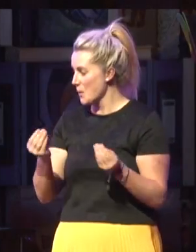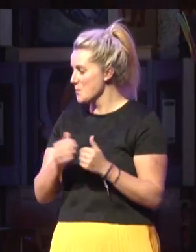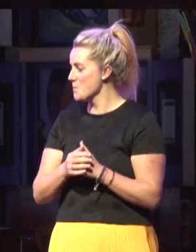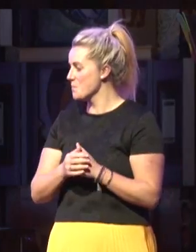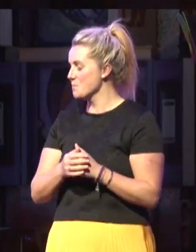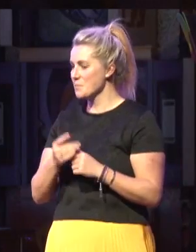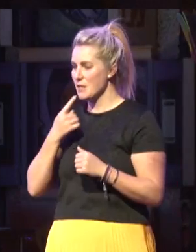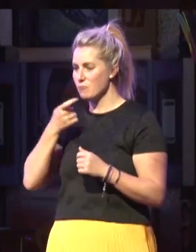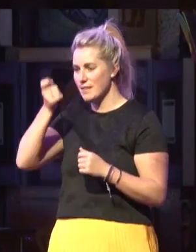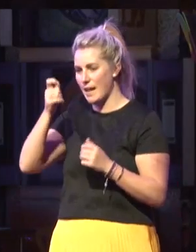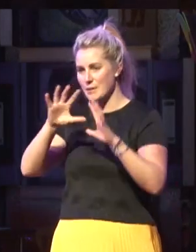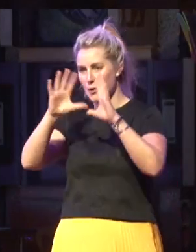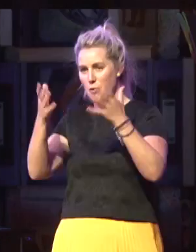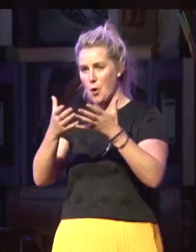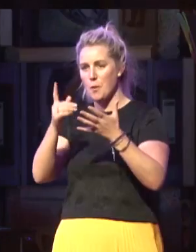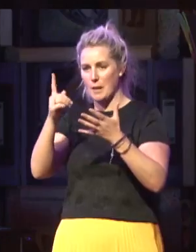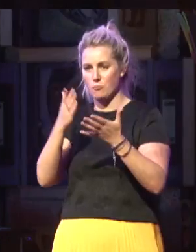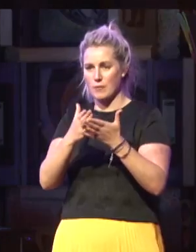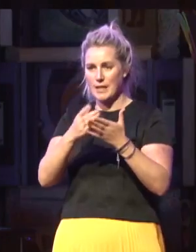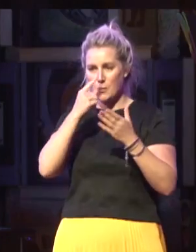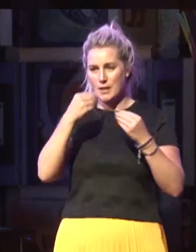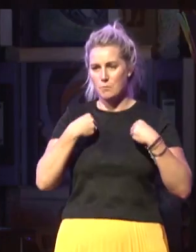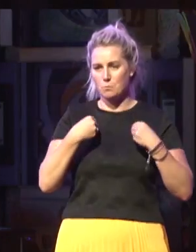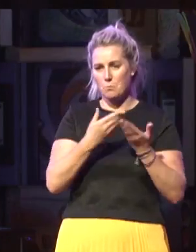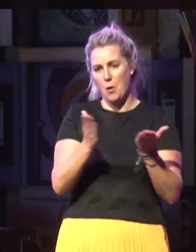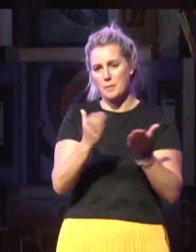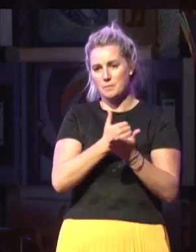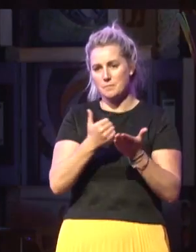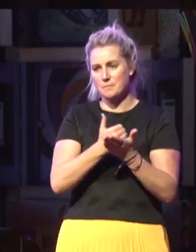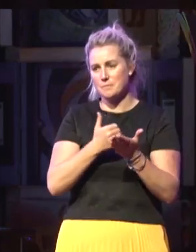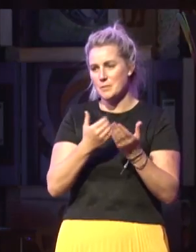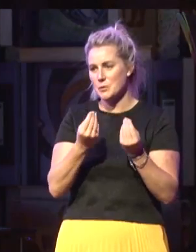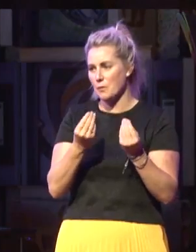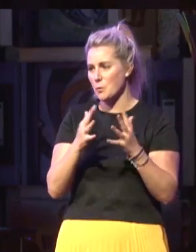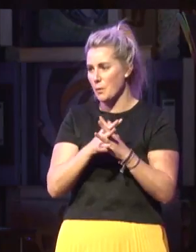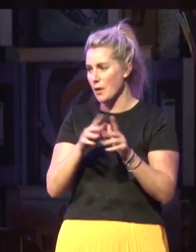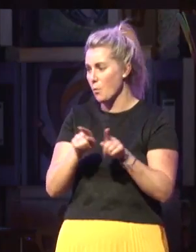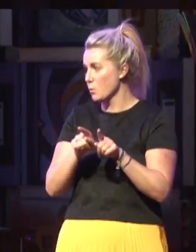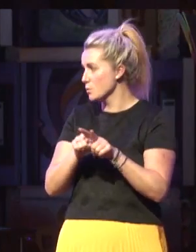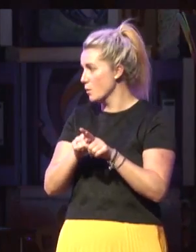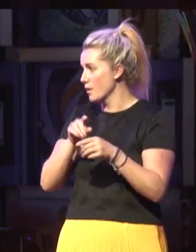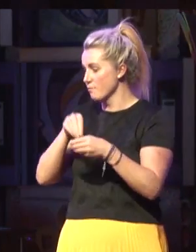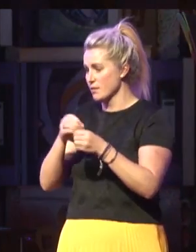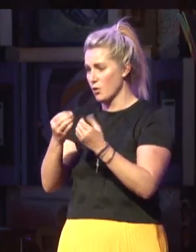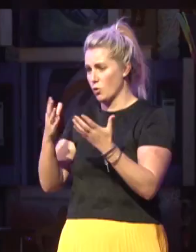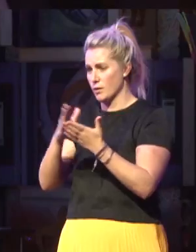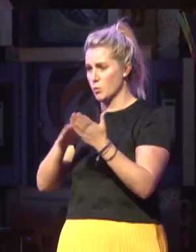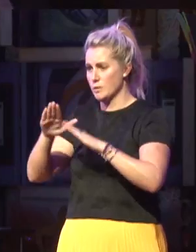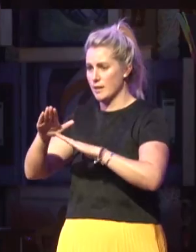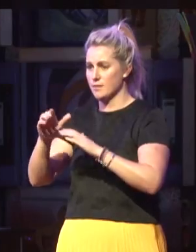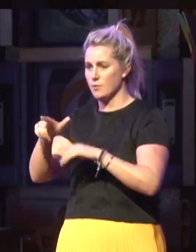Red Hat as a global, everyone thinks, look, we commercialise open source software, but we also invest a lot in the local New Zealand